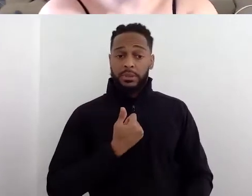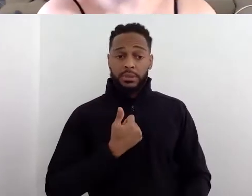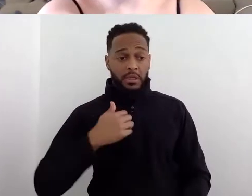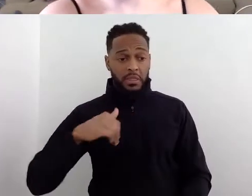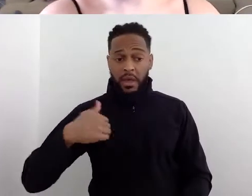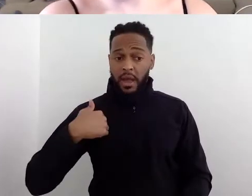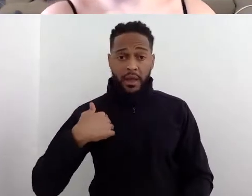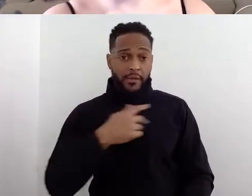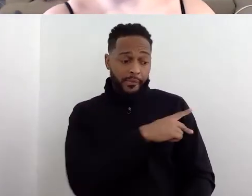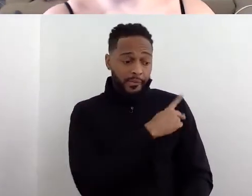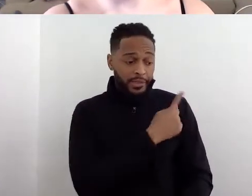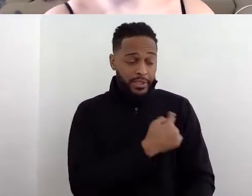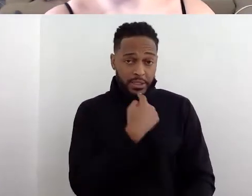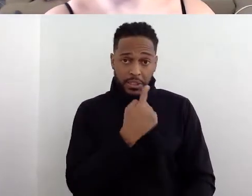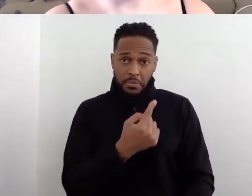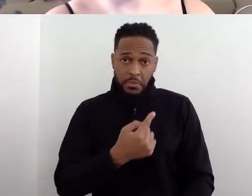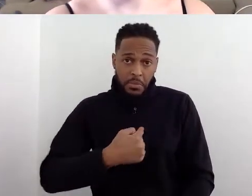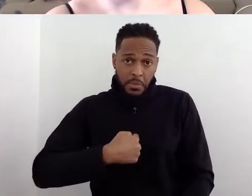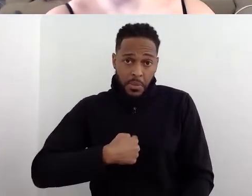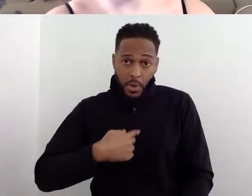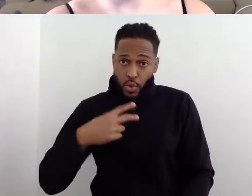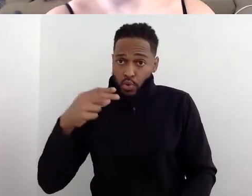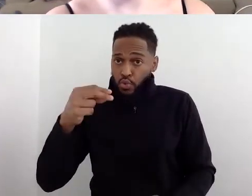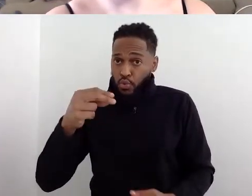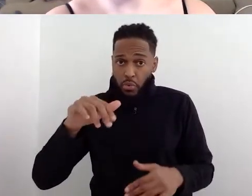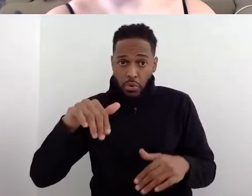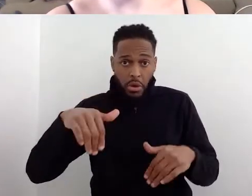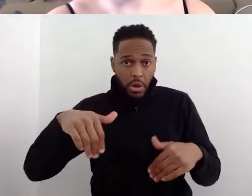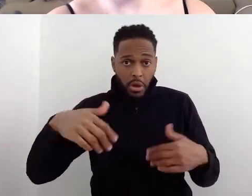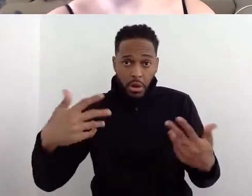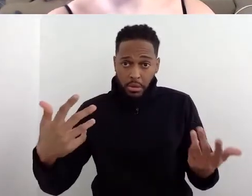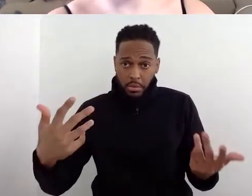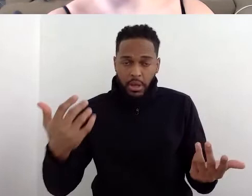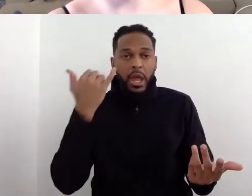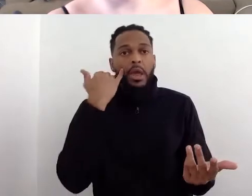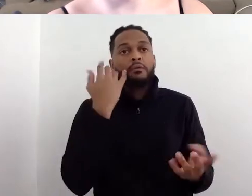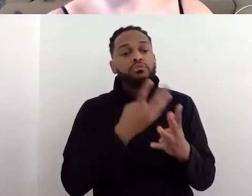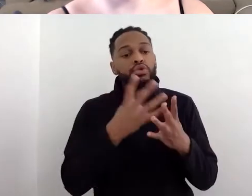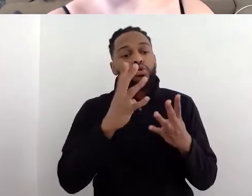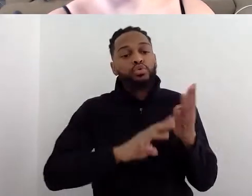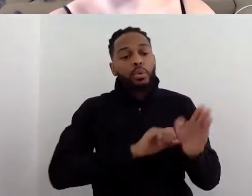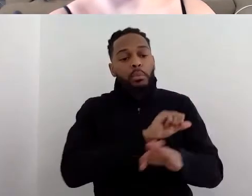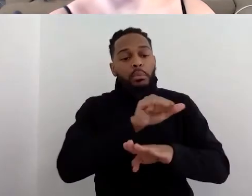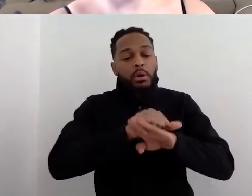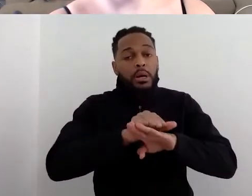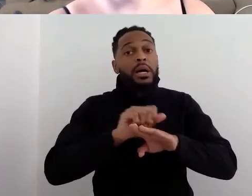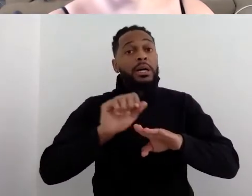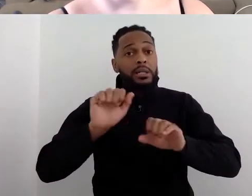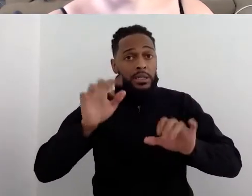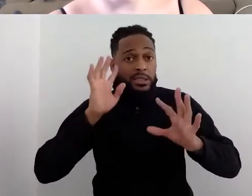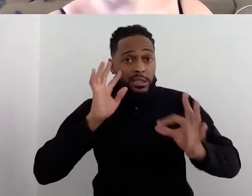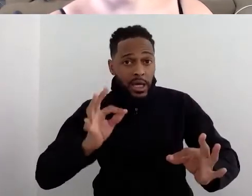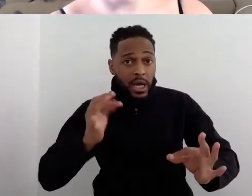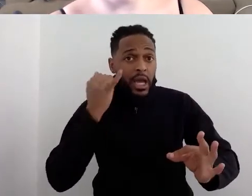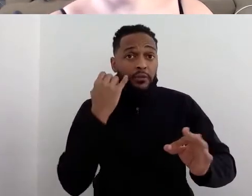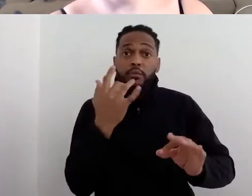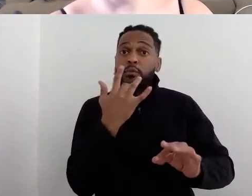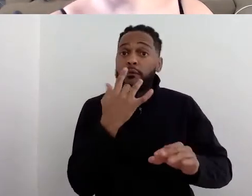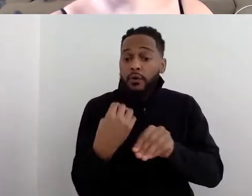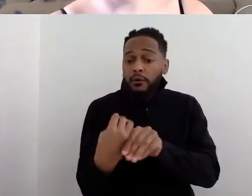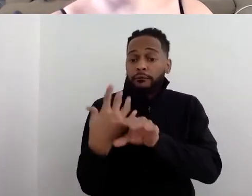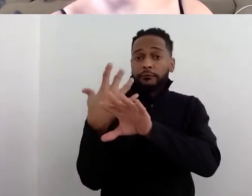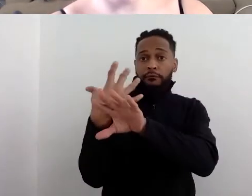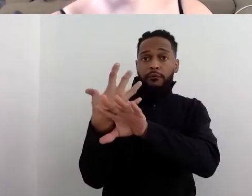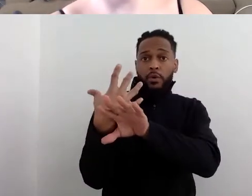offer, I think we, if you call to schedule an appointment, you could ask, do you want to come in person or video? So we'll